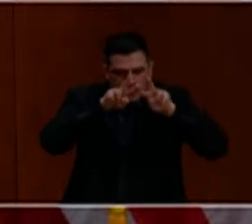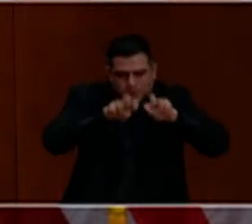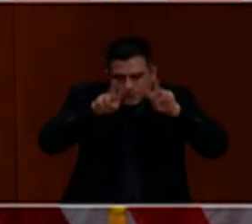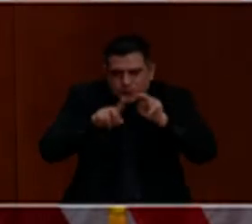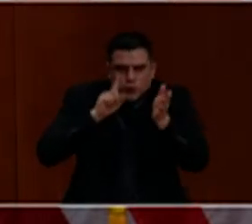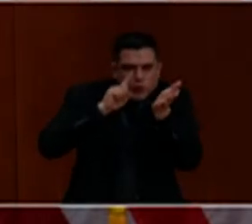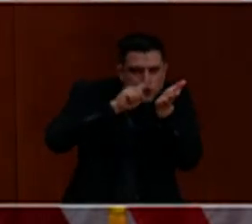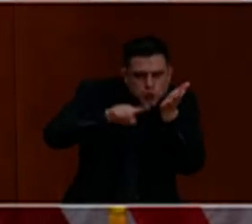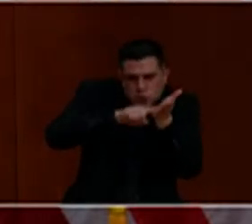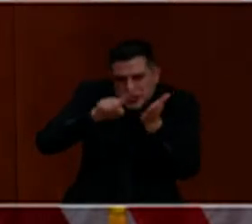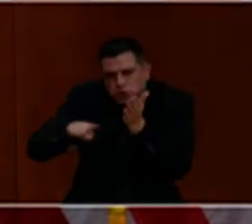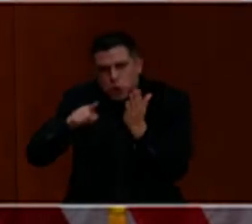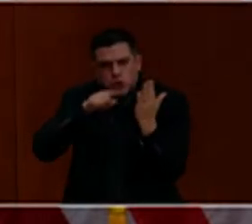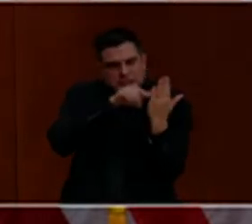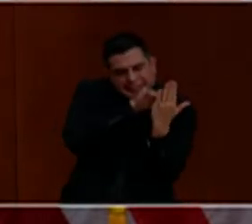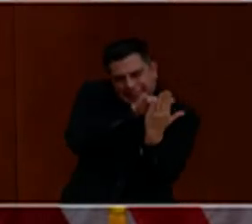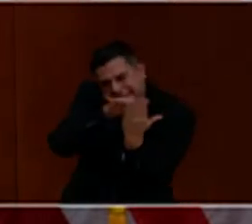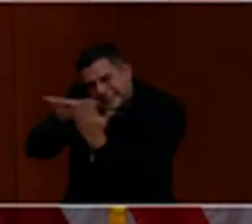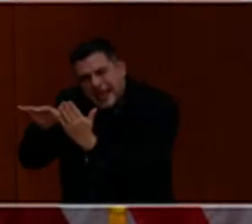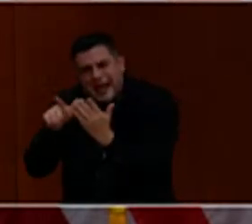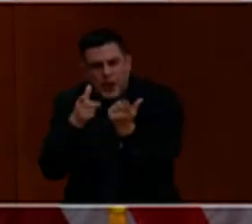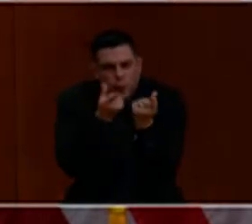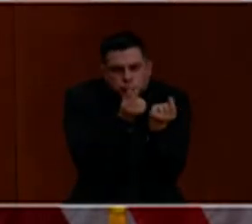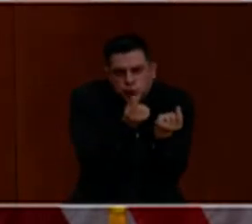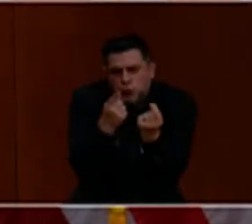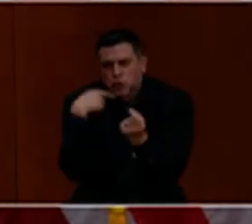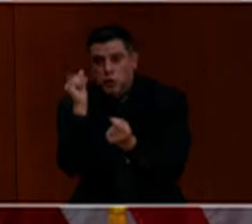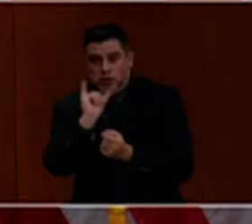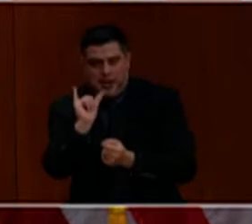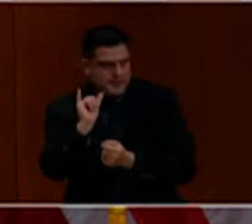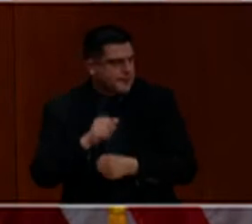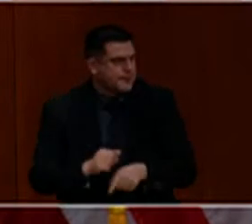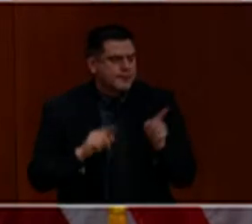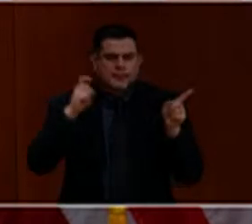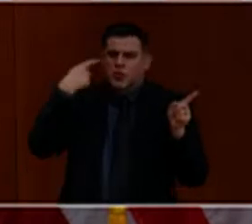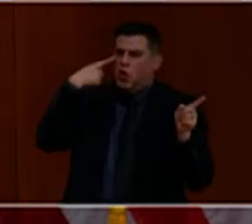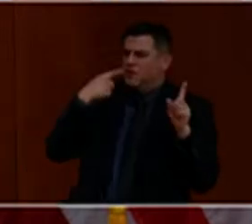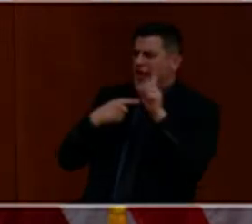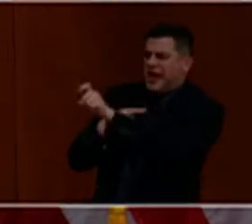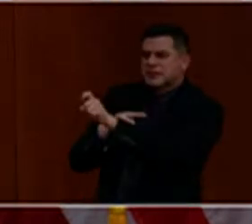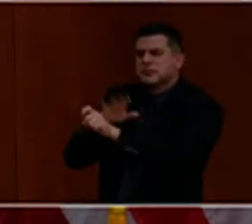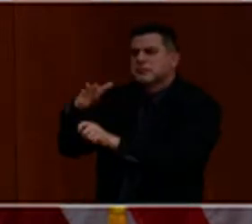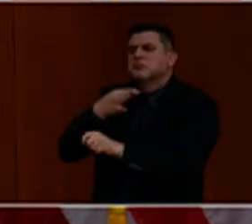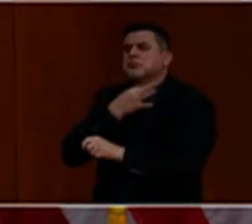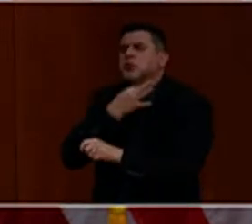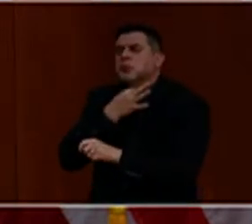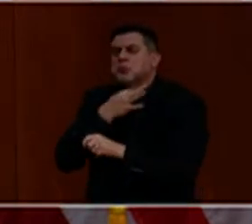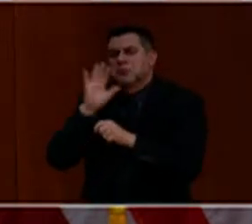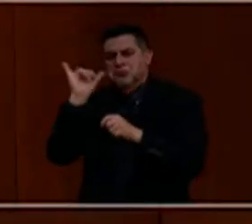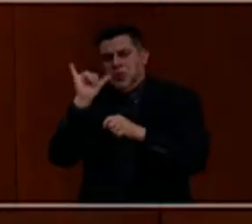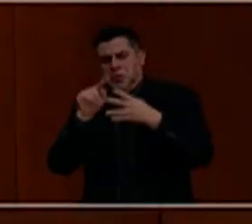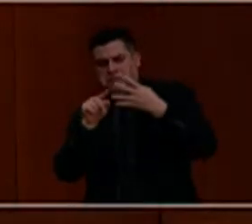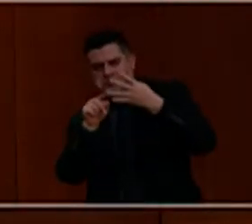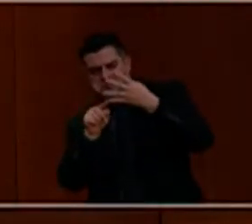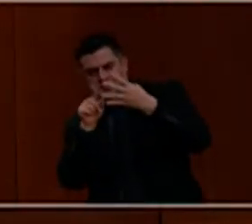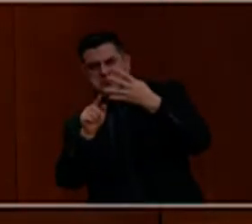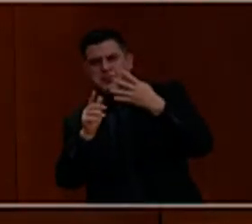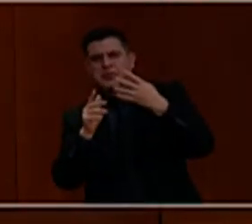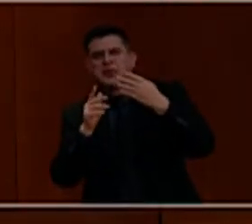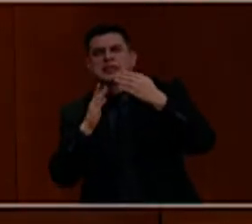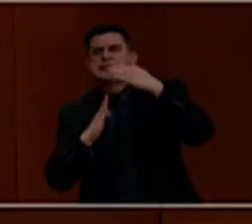hospital census, what was your peak for COVID positive? Sometime in the middle of July, third week of July? Yeah, probably around 3 weeks ago.